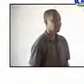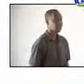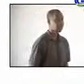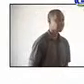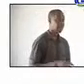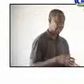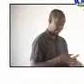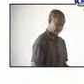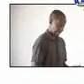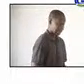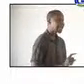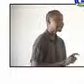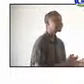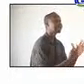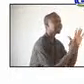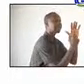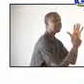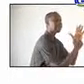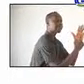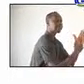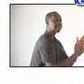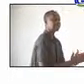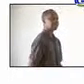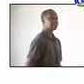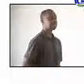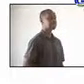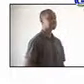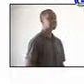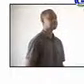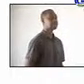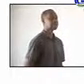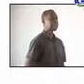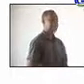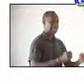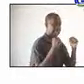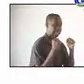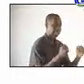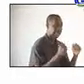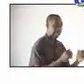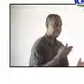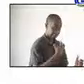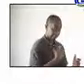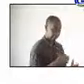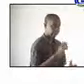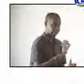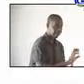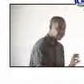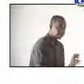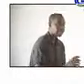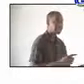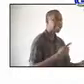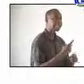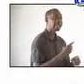Here is another type of example. The challenges confronting Gambian women.